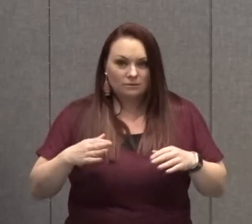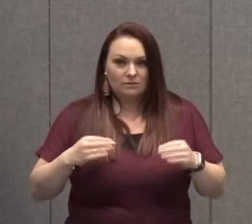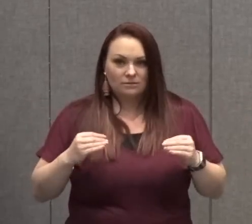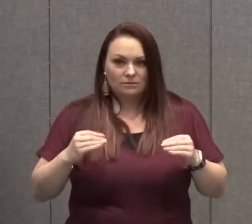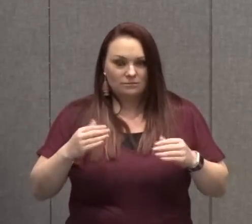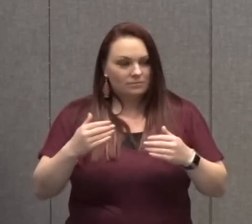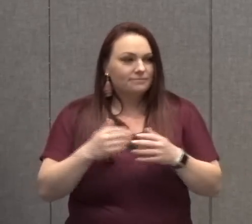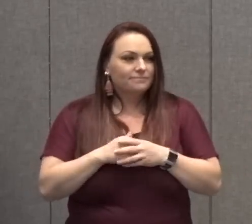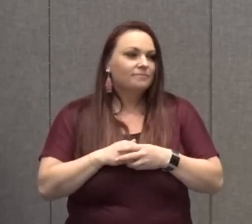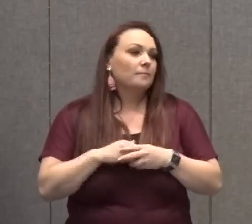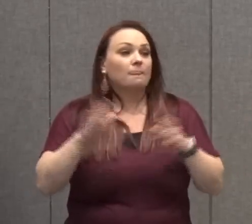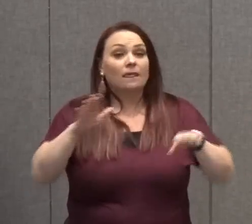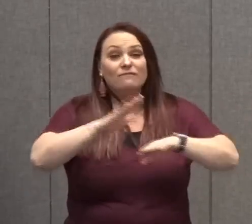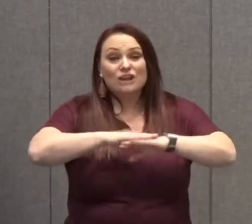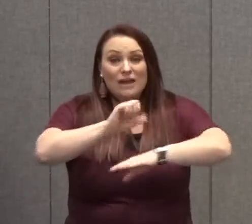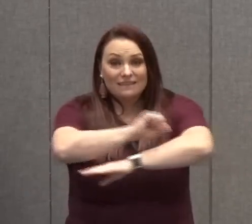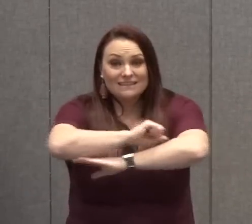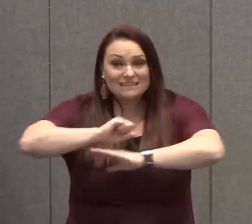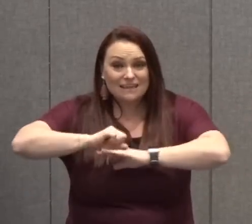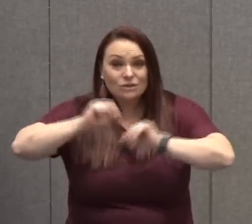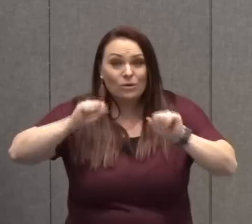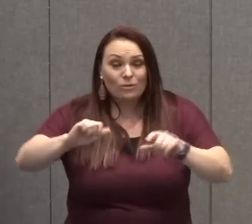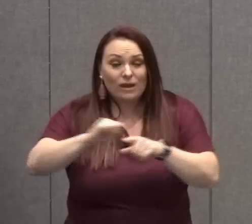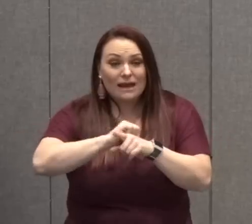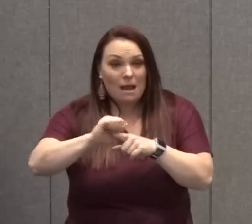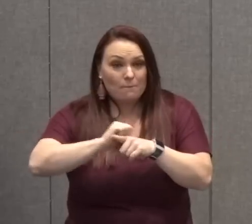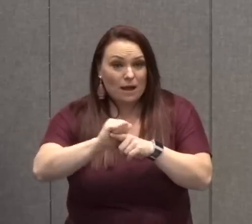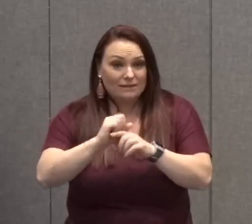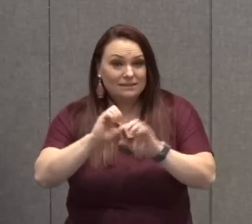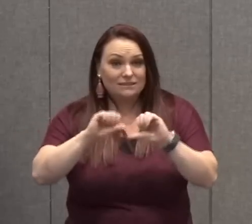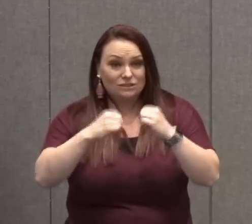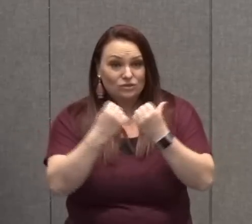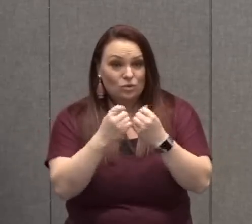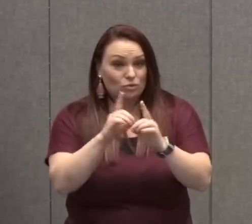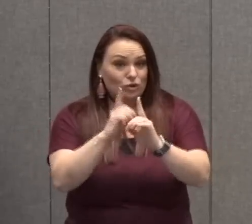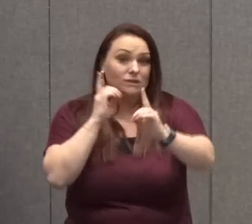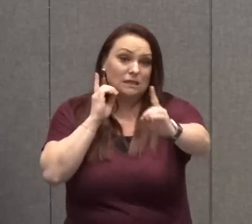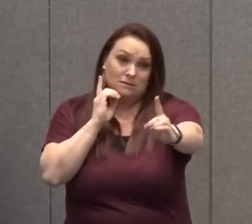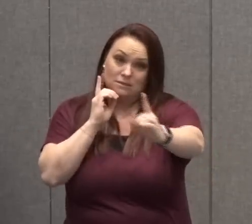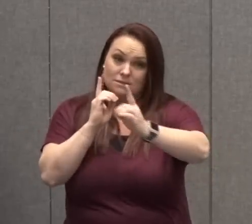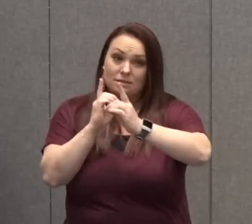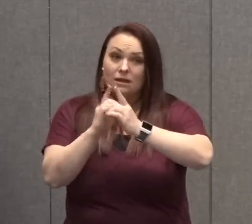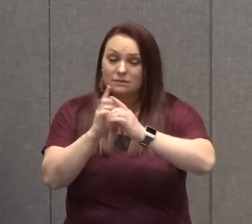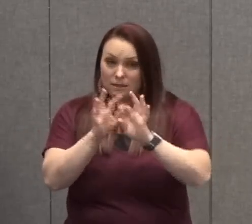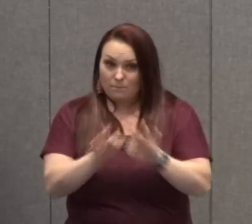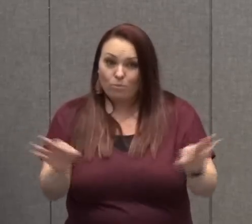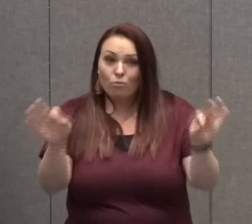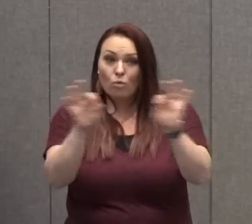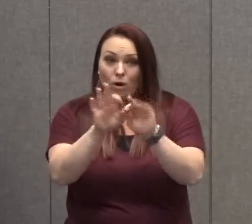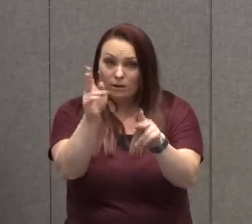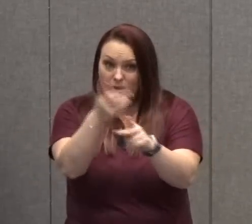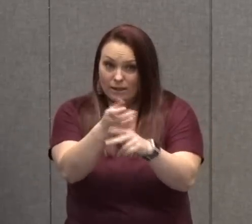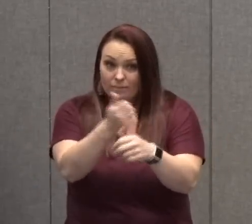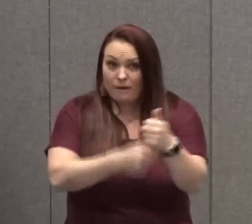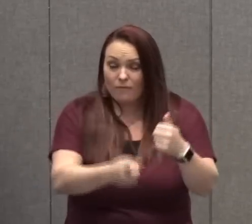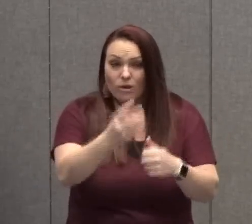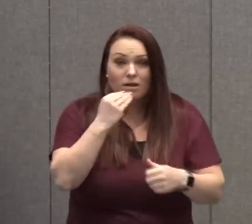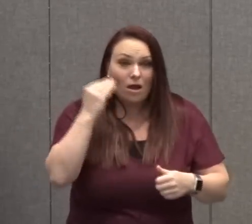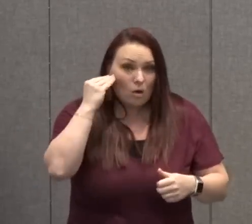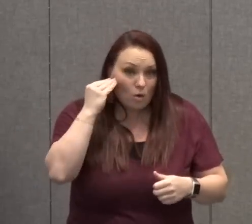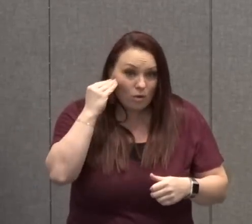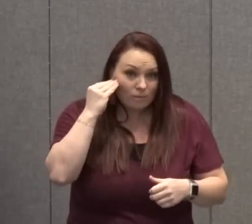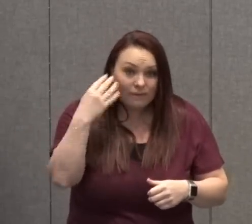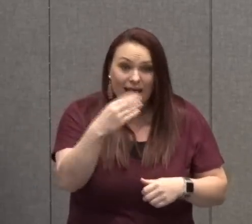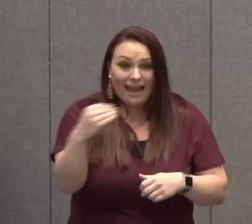All right. Okay. But even here on this stage we can practice social distancing which is very important to keep everyone at home and on